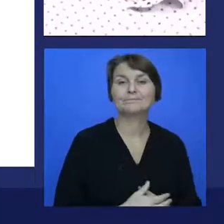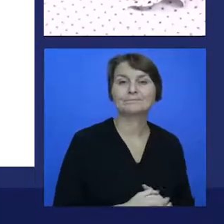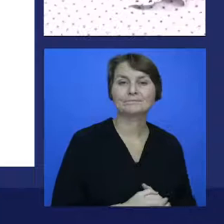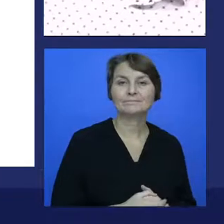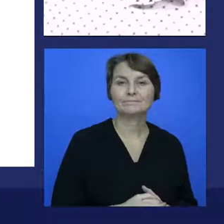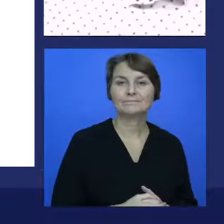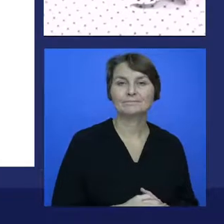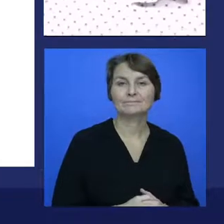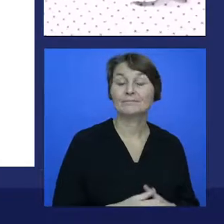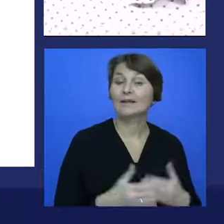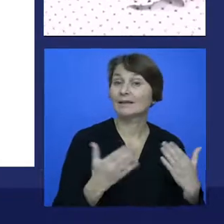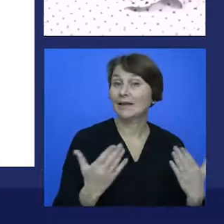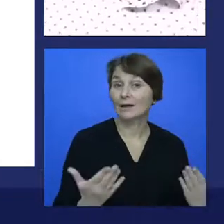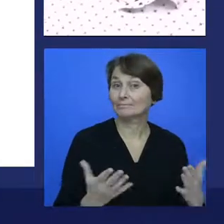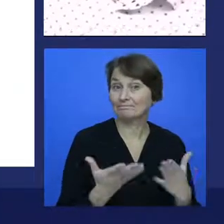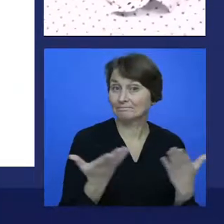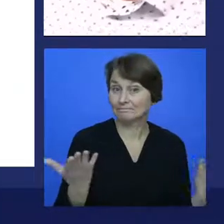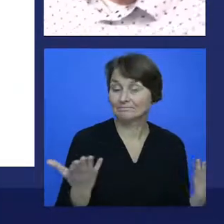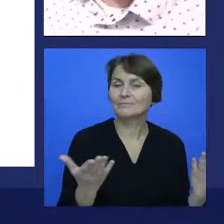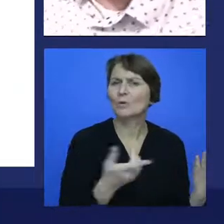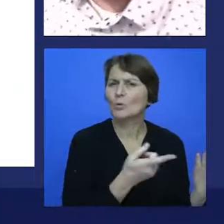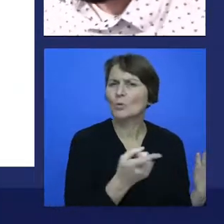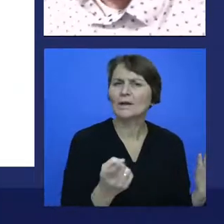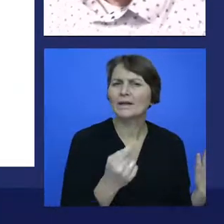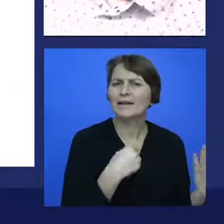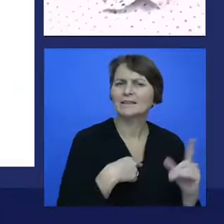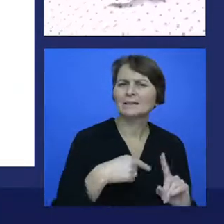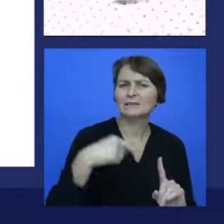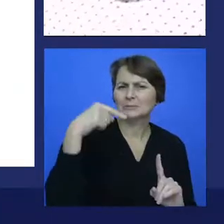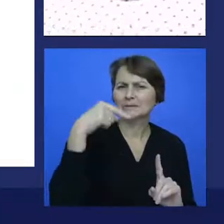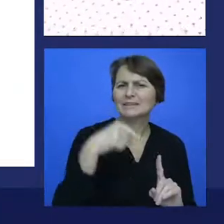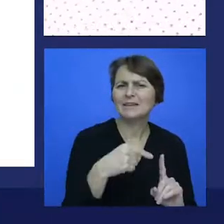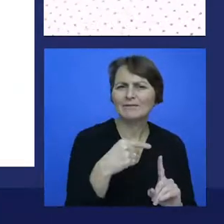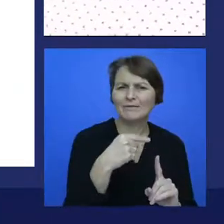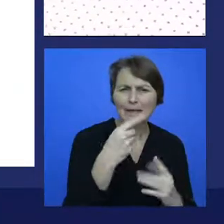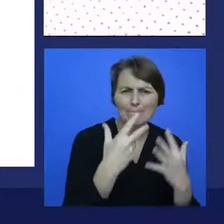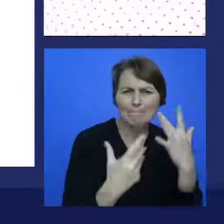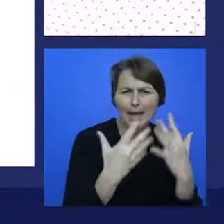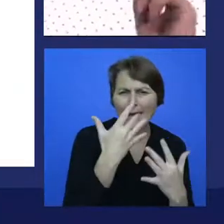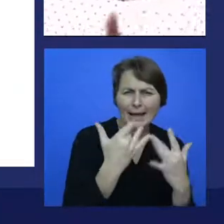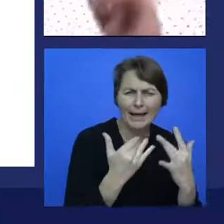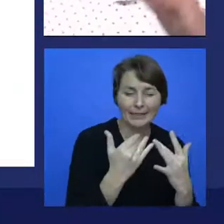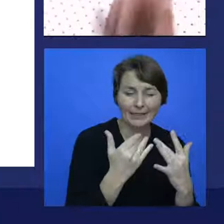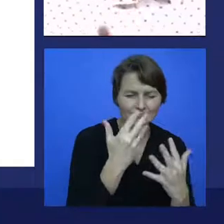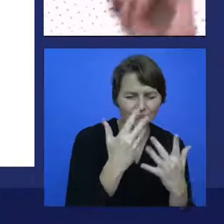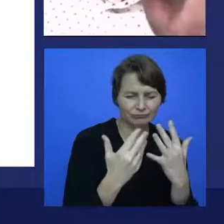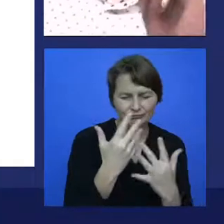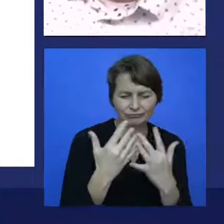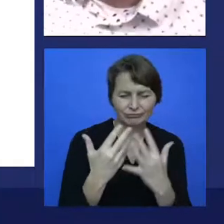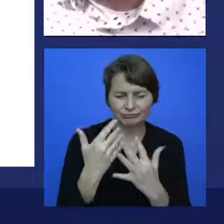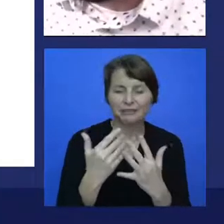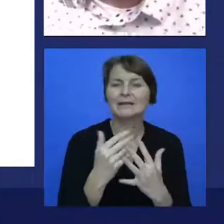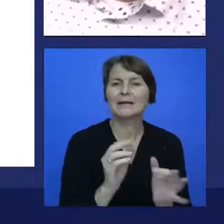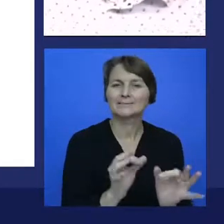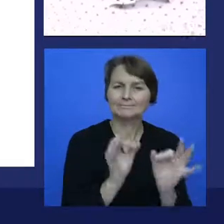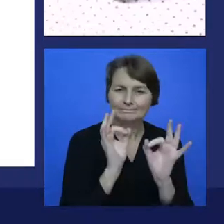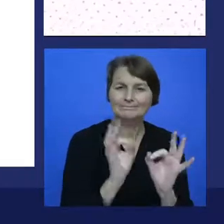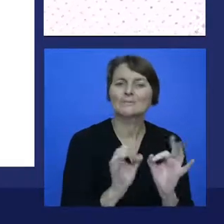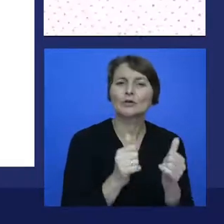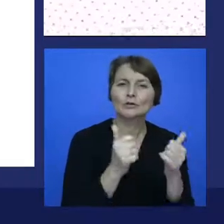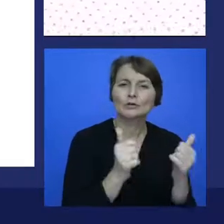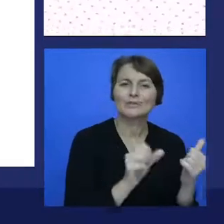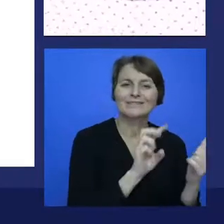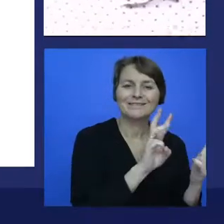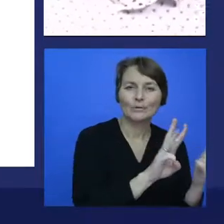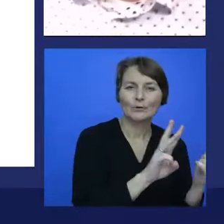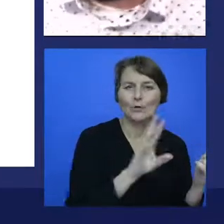we can do is we can use some special maths to figure out what exactly the appropriate W's and B's are, and we